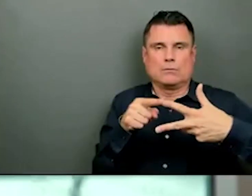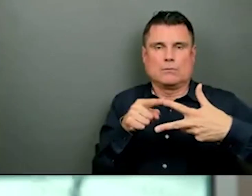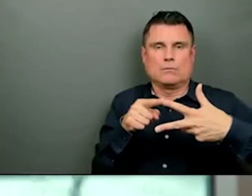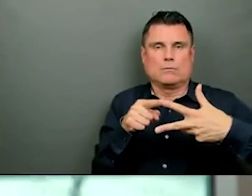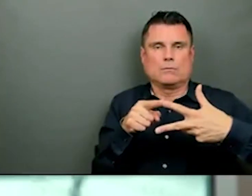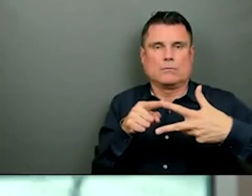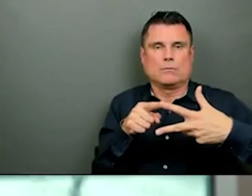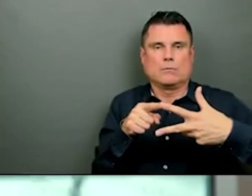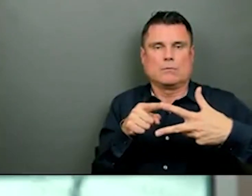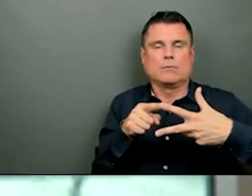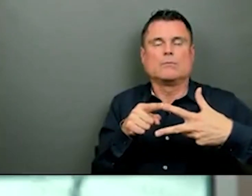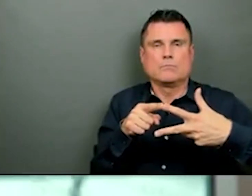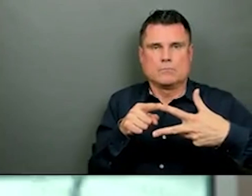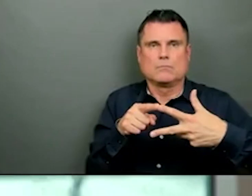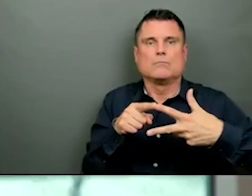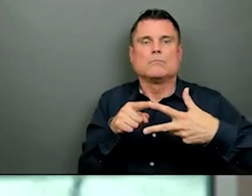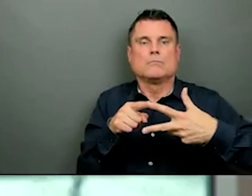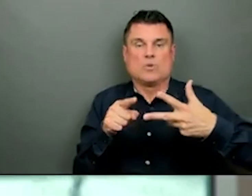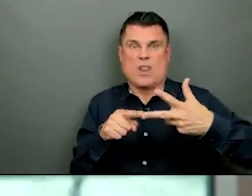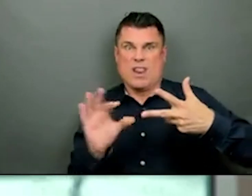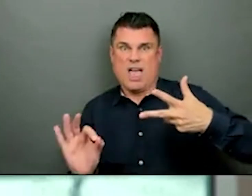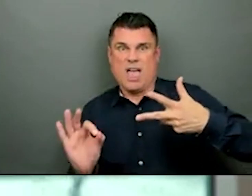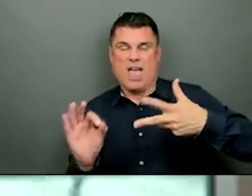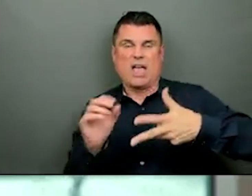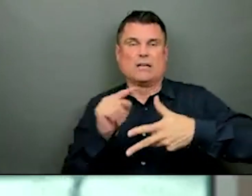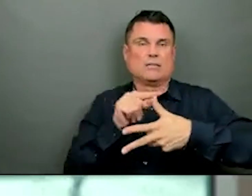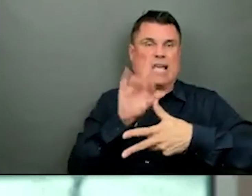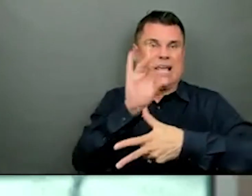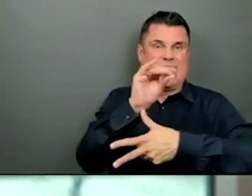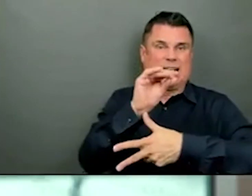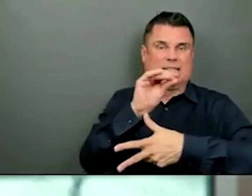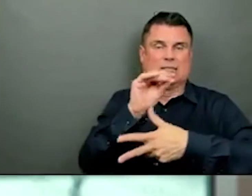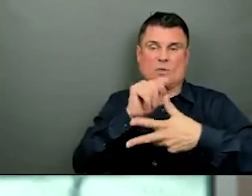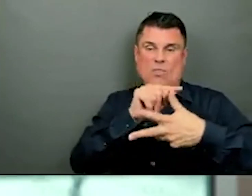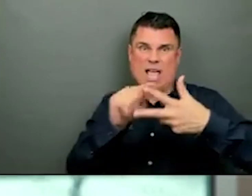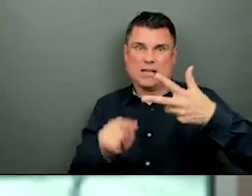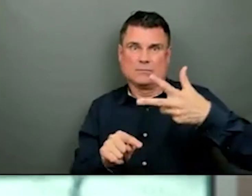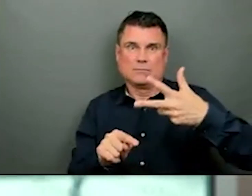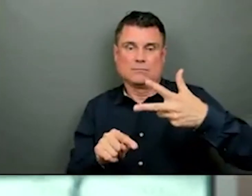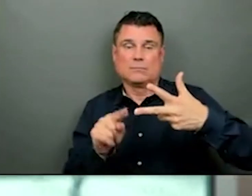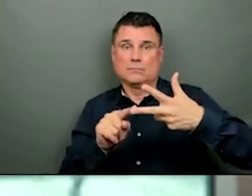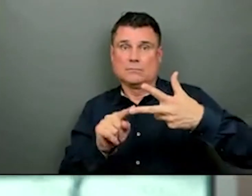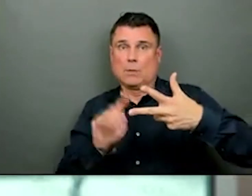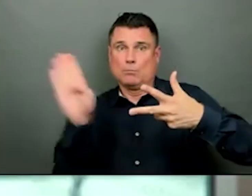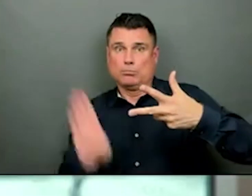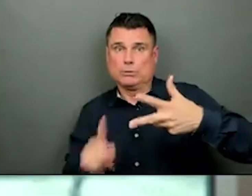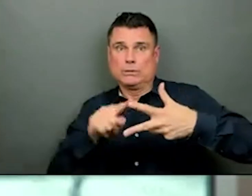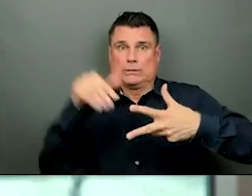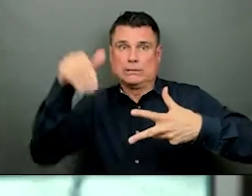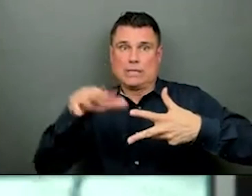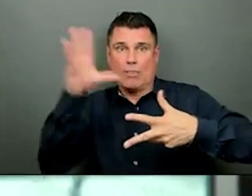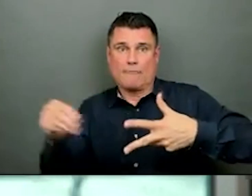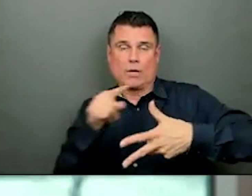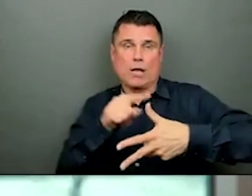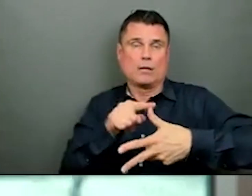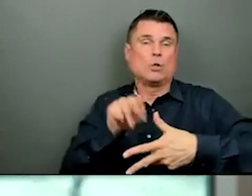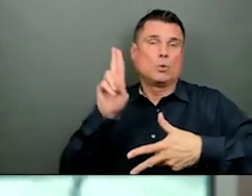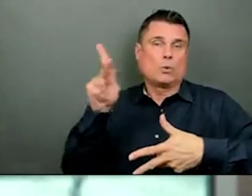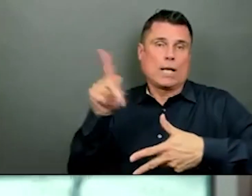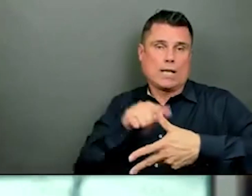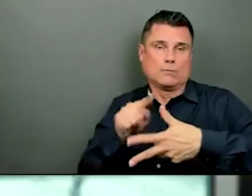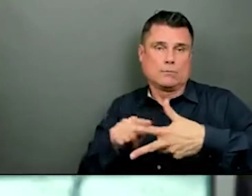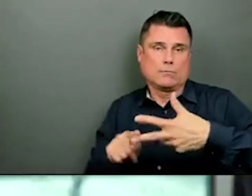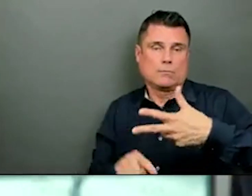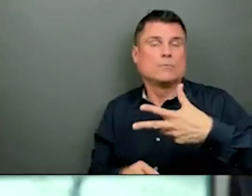the ones we're most concerned about, is in the Vancouver Coastal Health Region. And we have, of course,